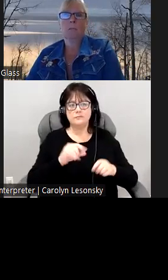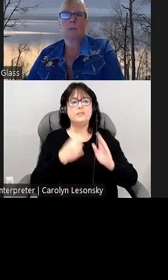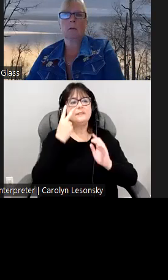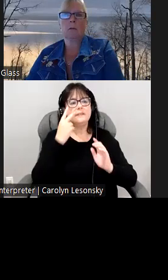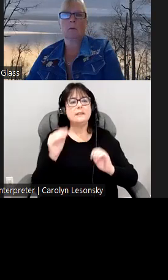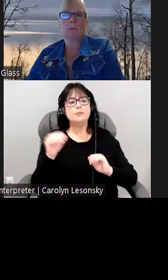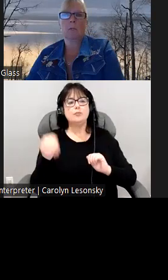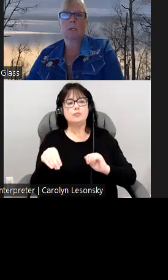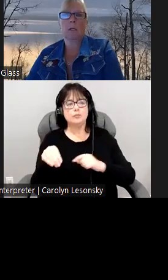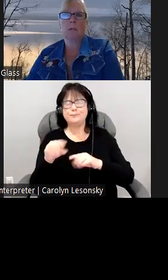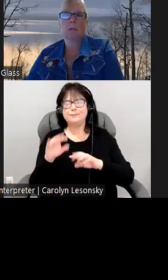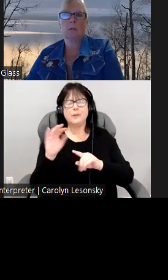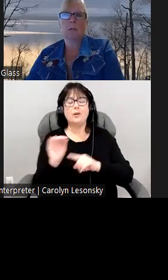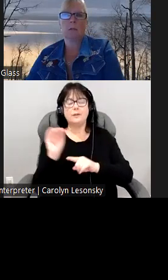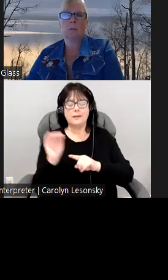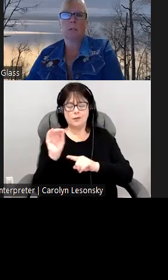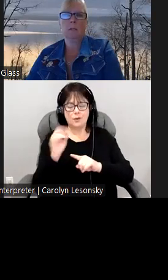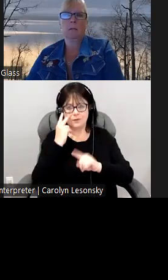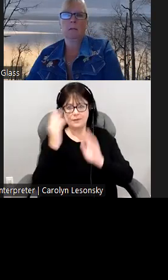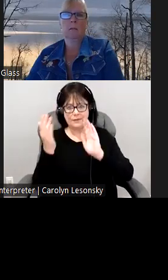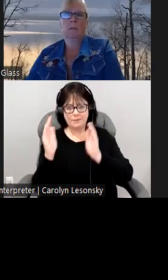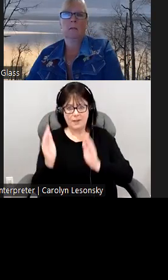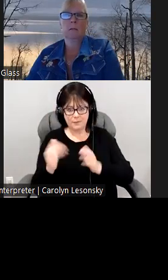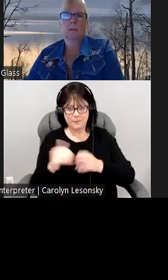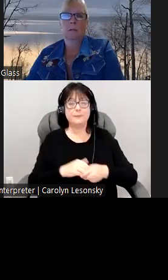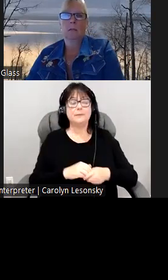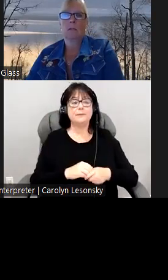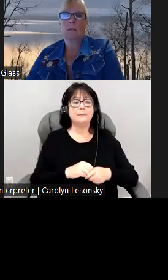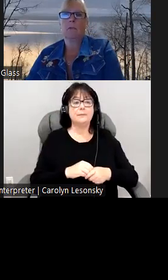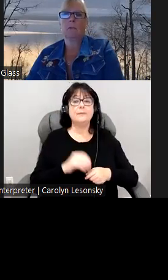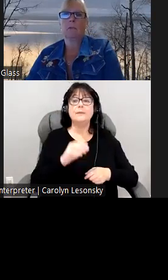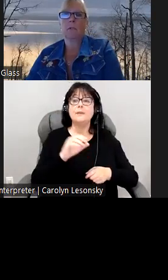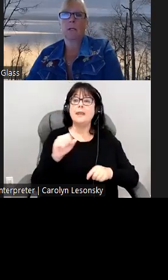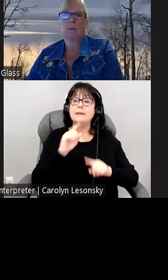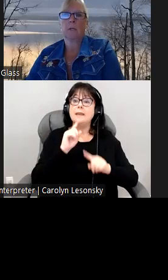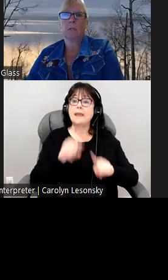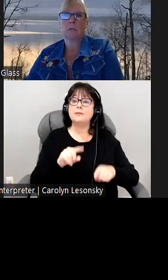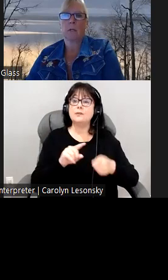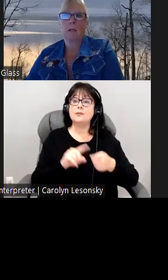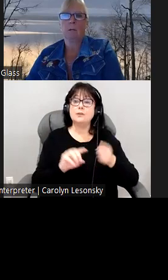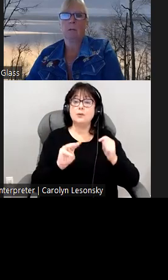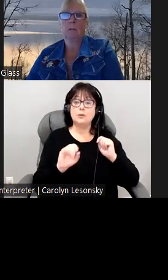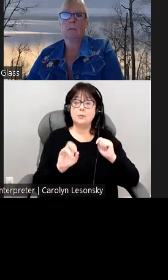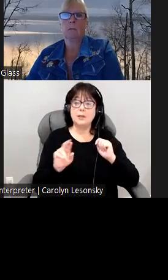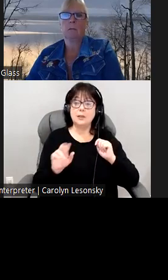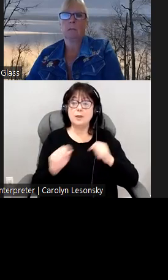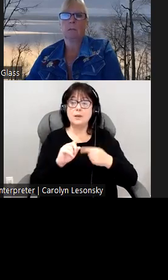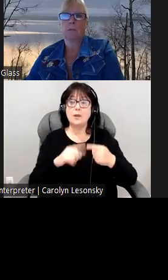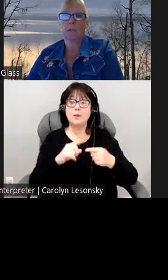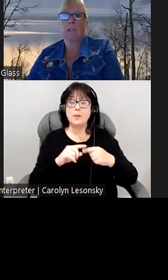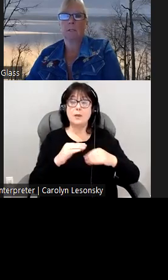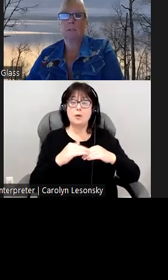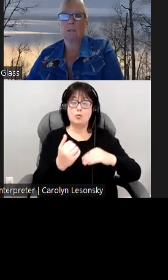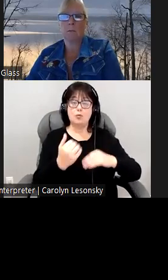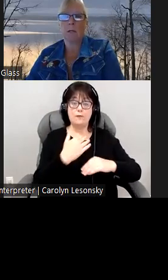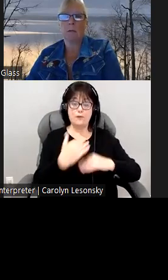Yes, Mira, referral in and out is counted equally, except for the referral categories that don't count.